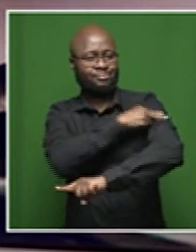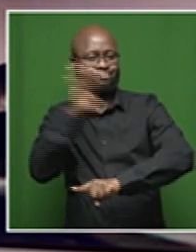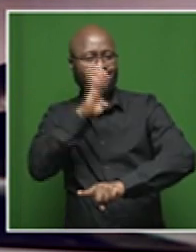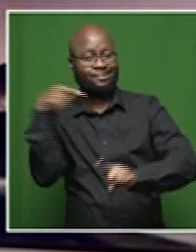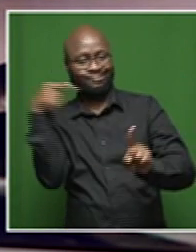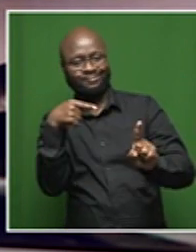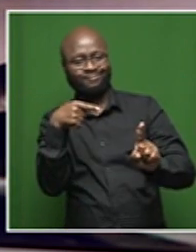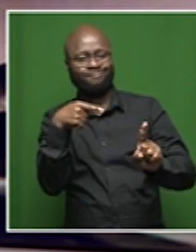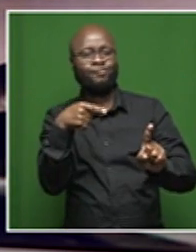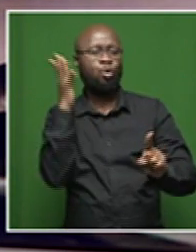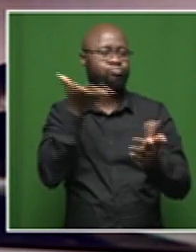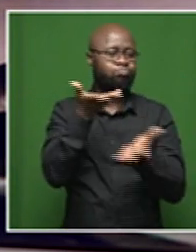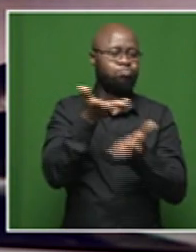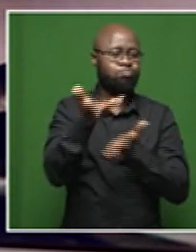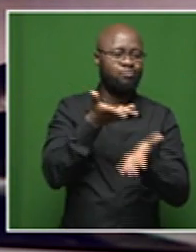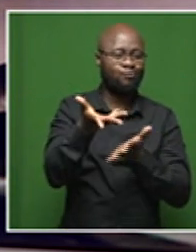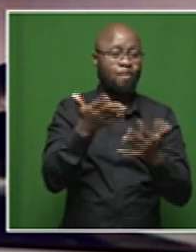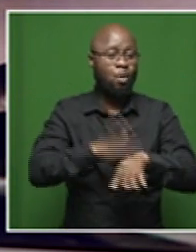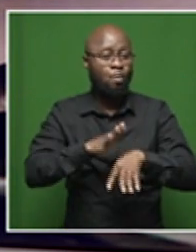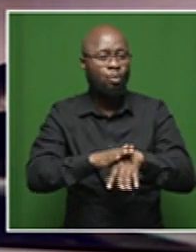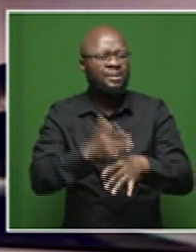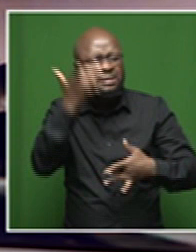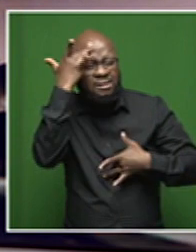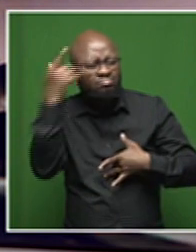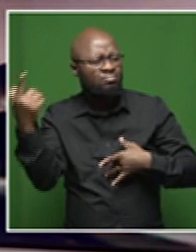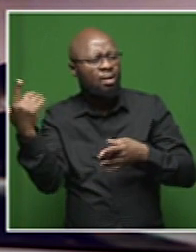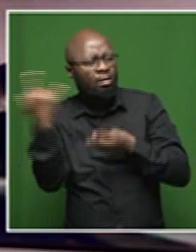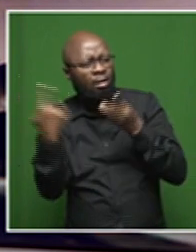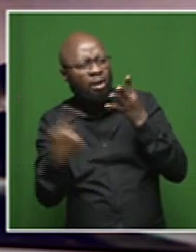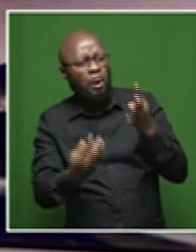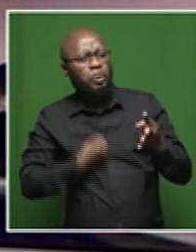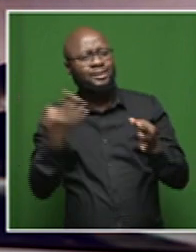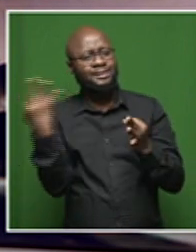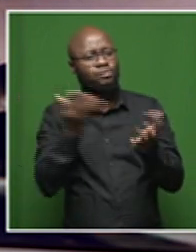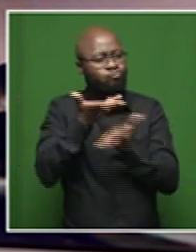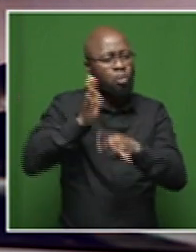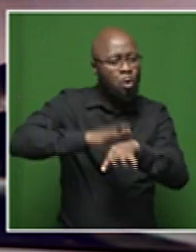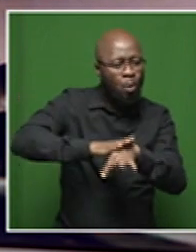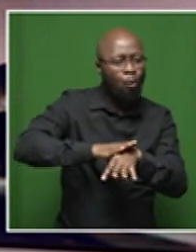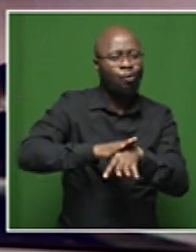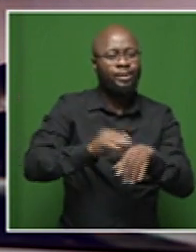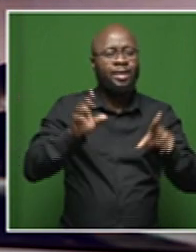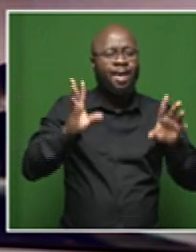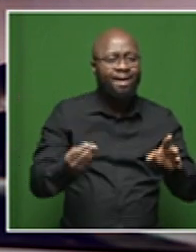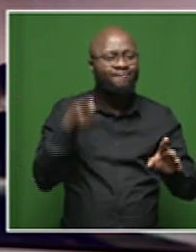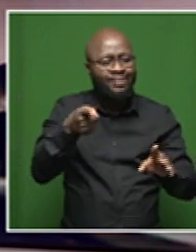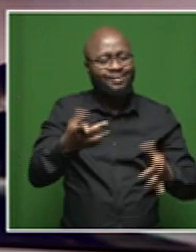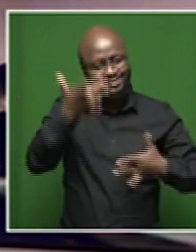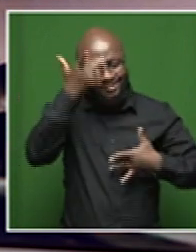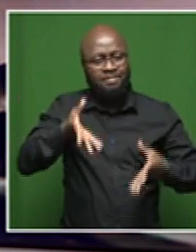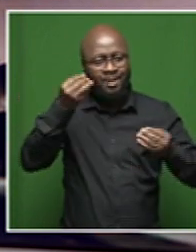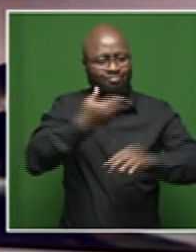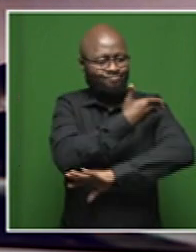Unit about the silent killer, and also spoke to three young people living with hypertension. We'll speak to a cardiologist about hypertension